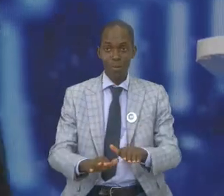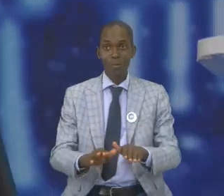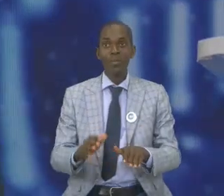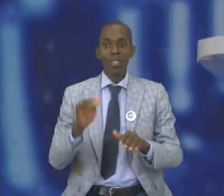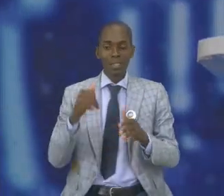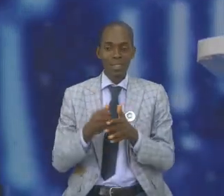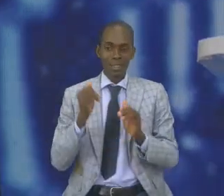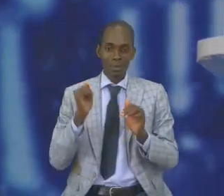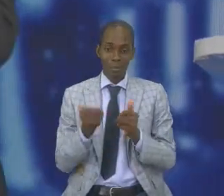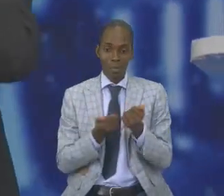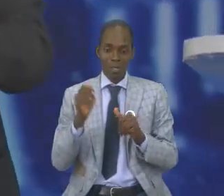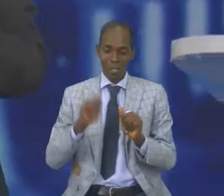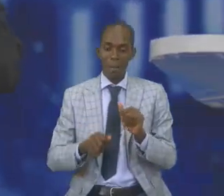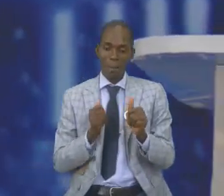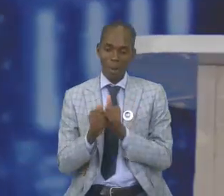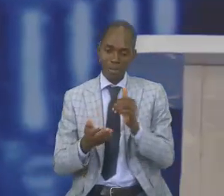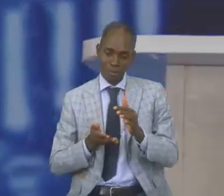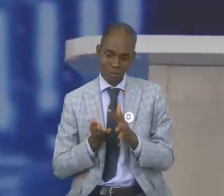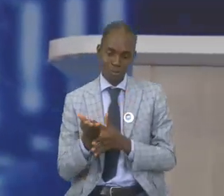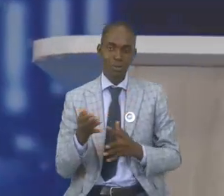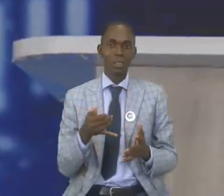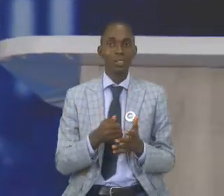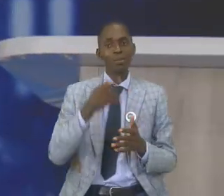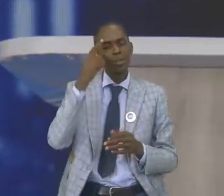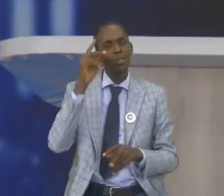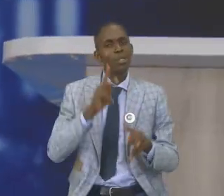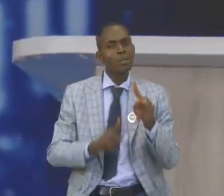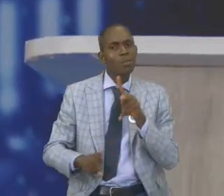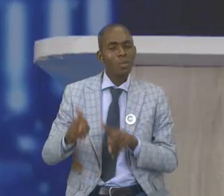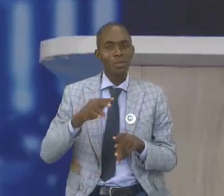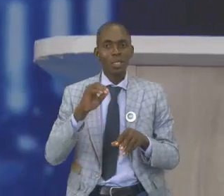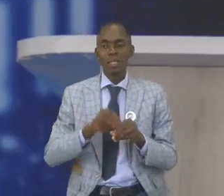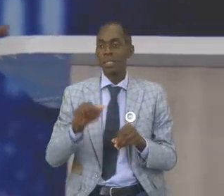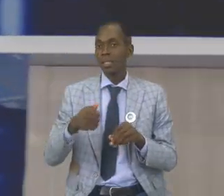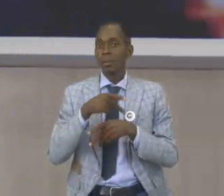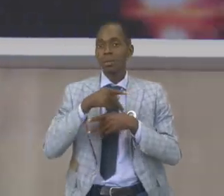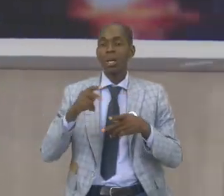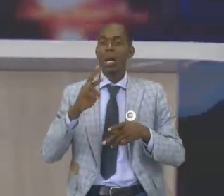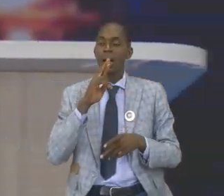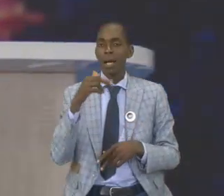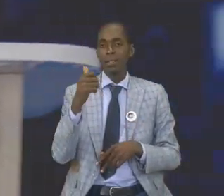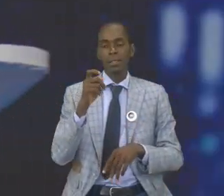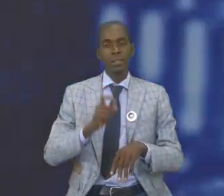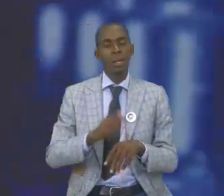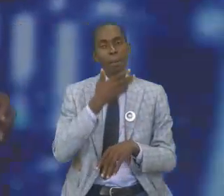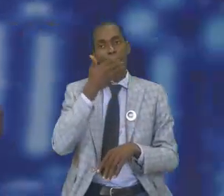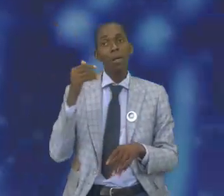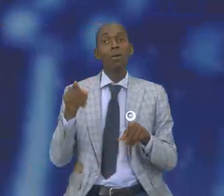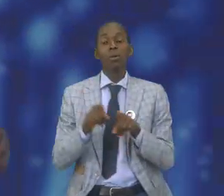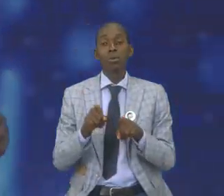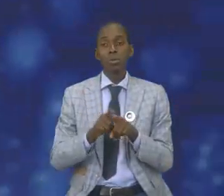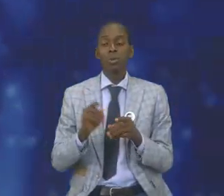because the people in every profession, they're 10 times better, even more than 10 times